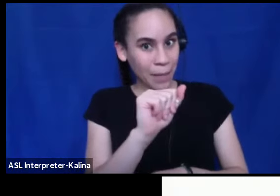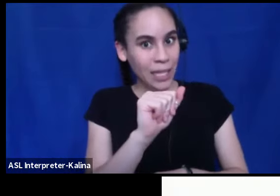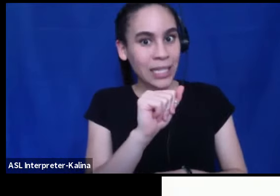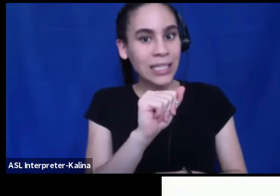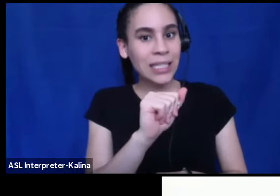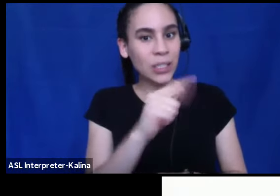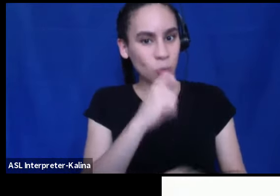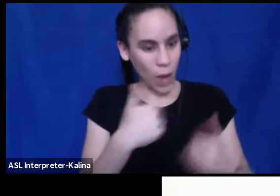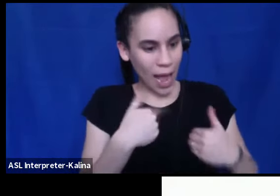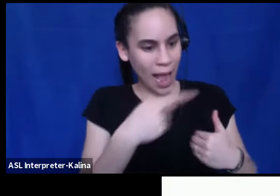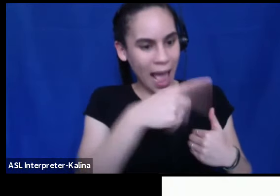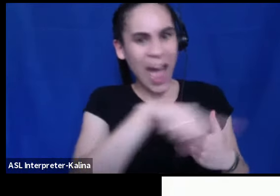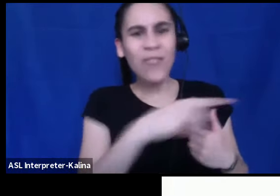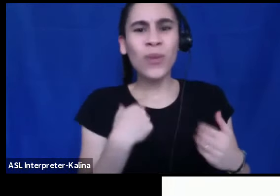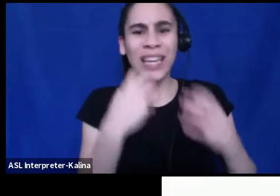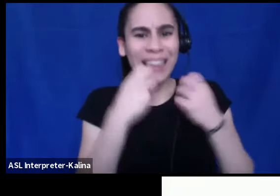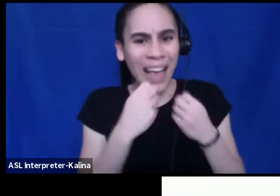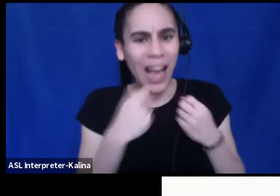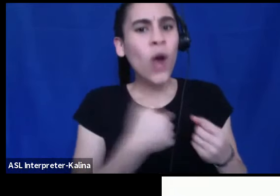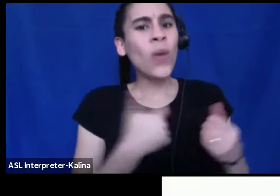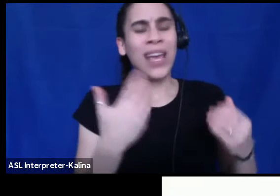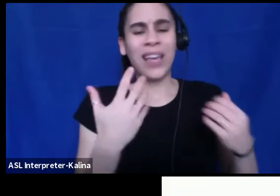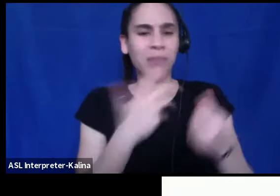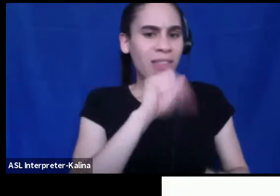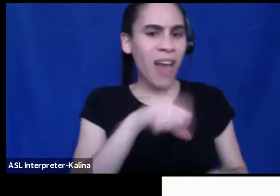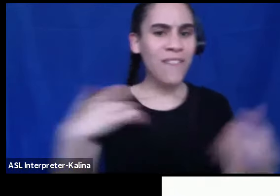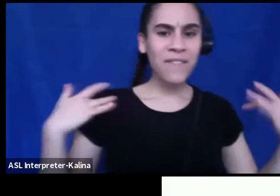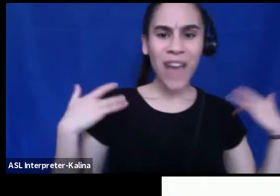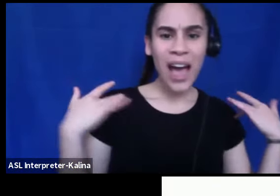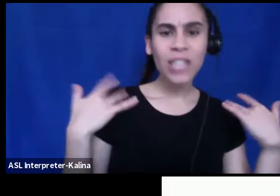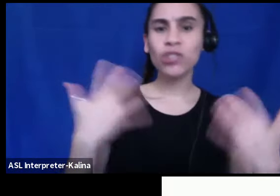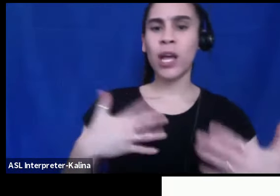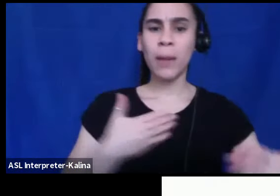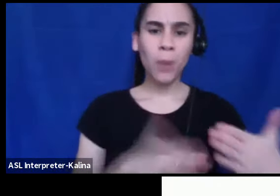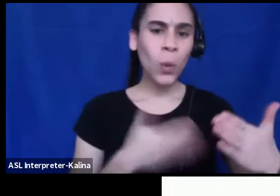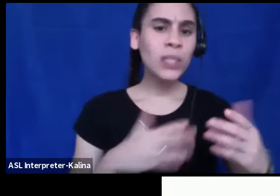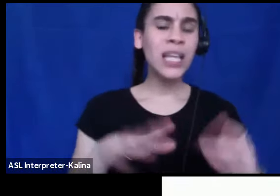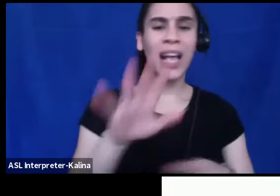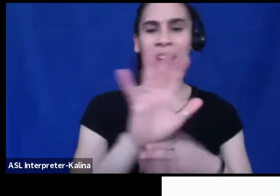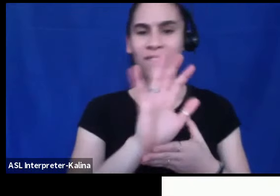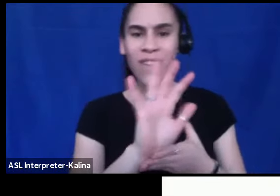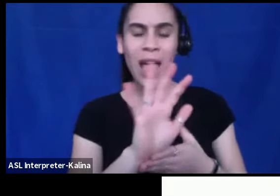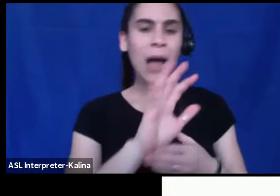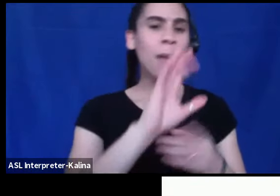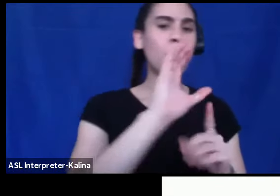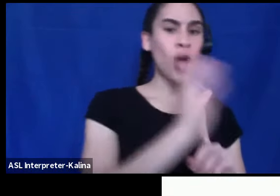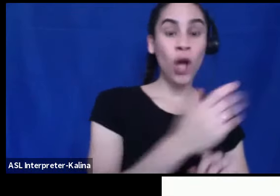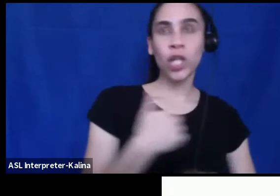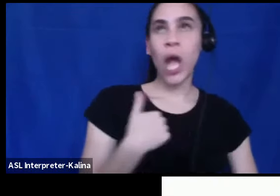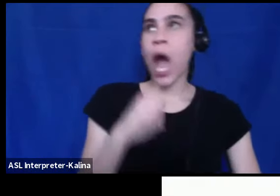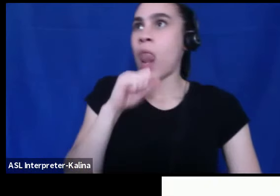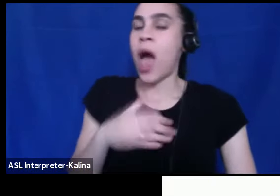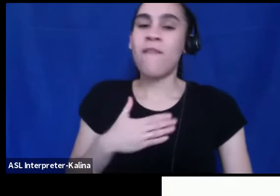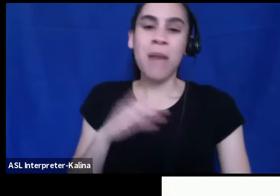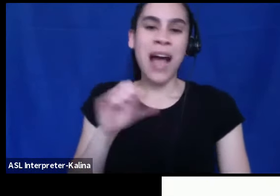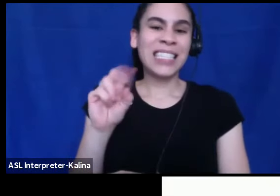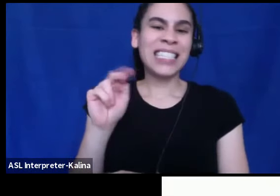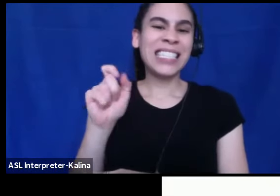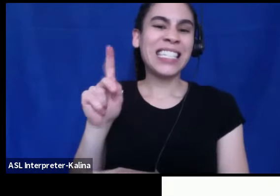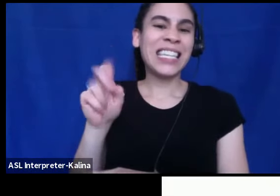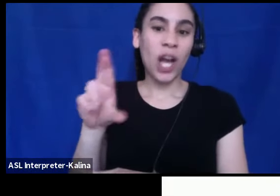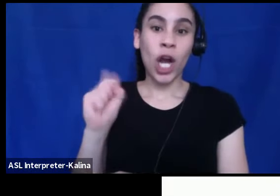too. We love fashion and we love music and we love film and we love culture. And I'm a sneakerhead and I collect crazy amounts of